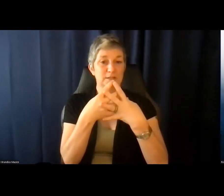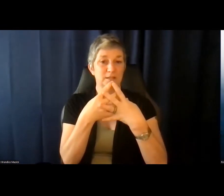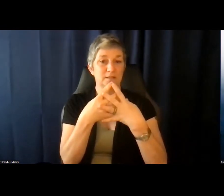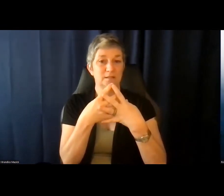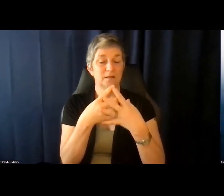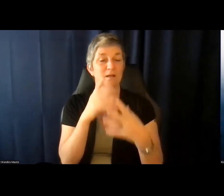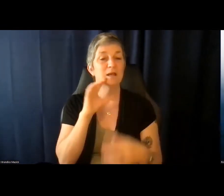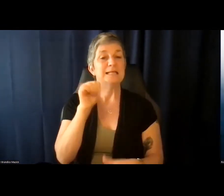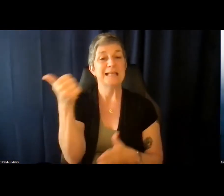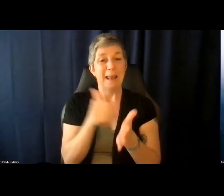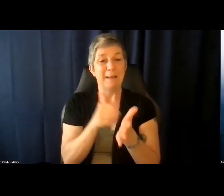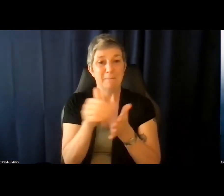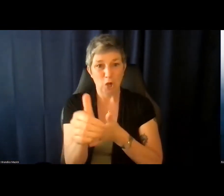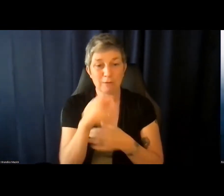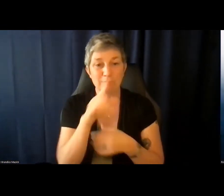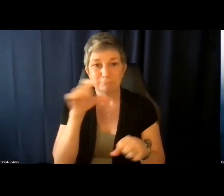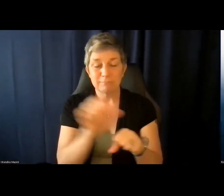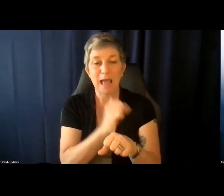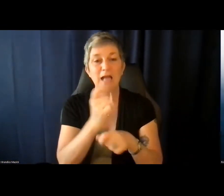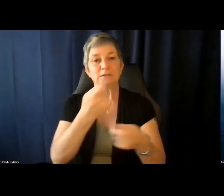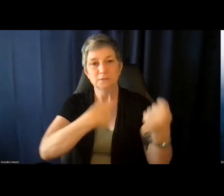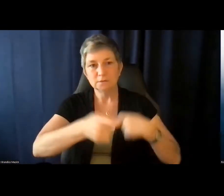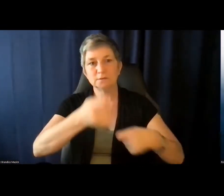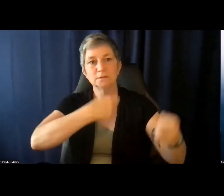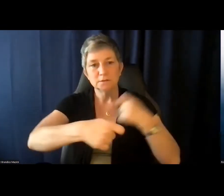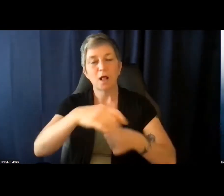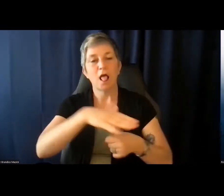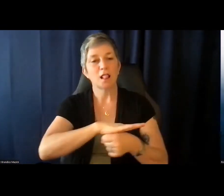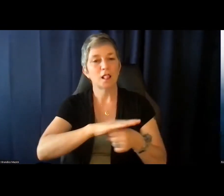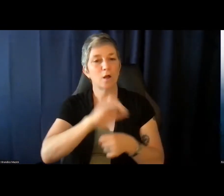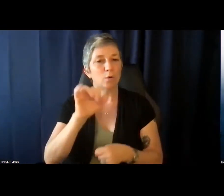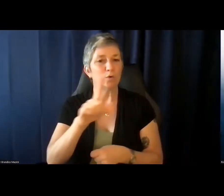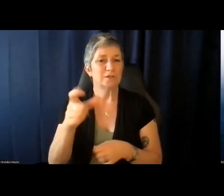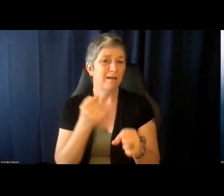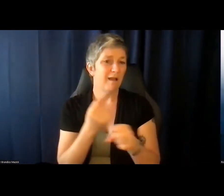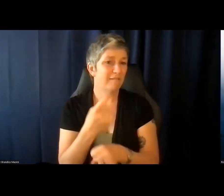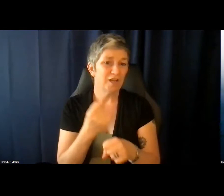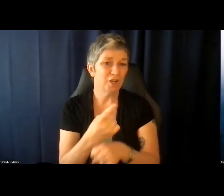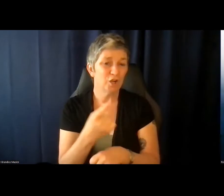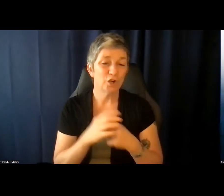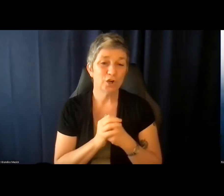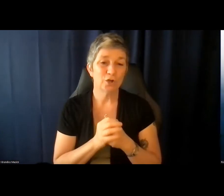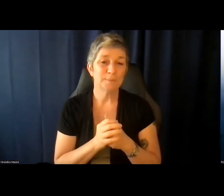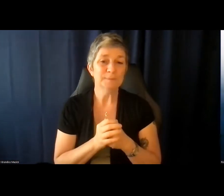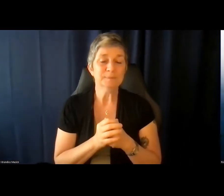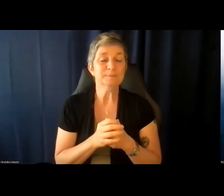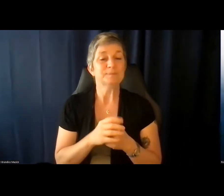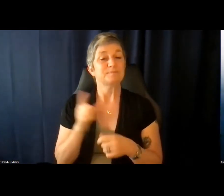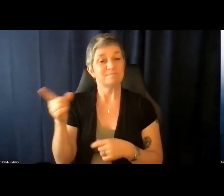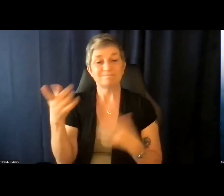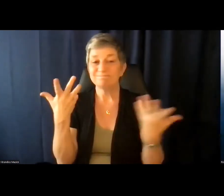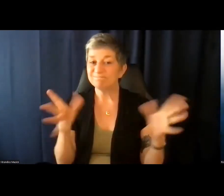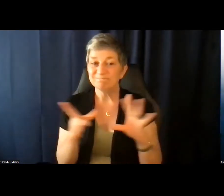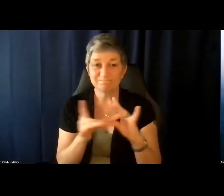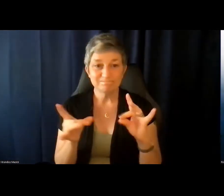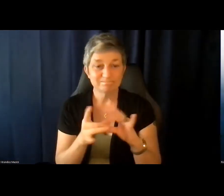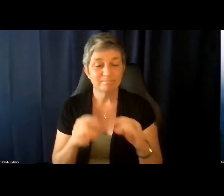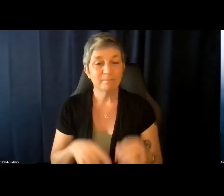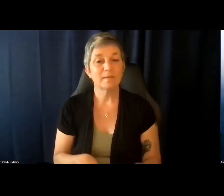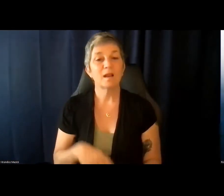10 million people actually churn in and out of local jails every year. And as Kashana mentioned, one in